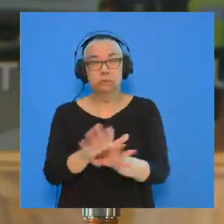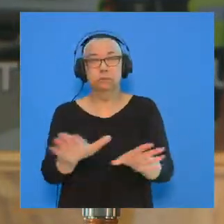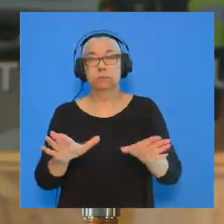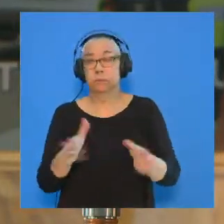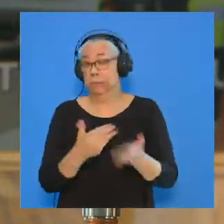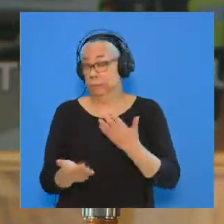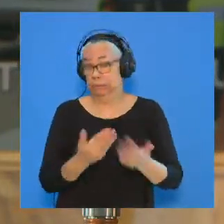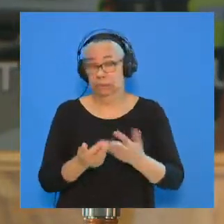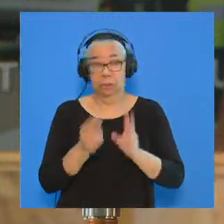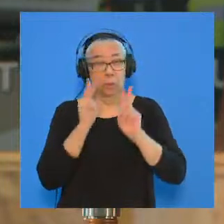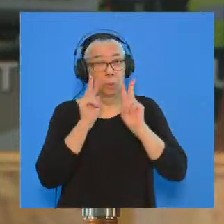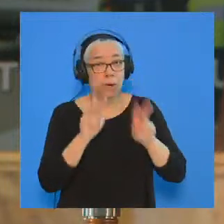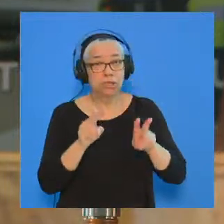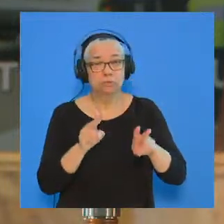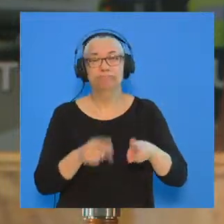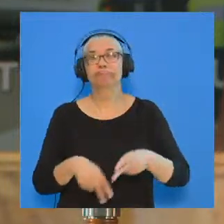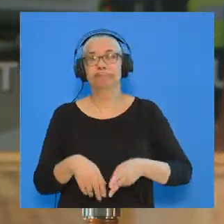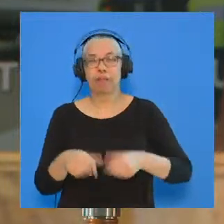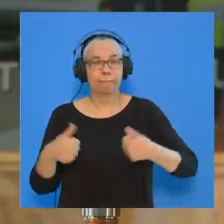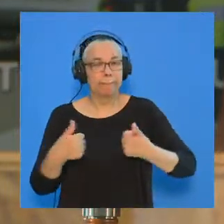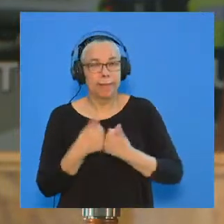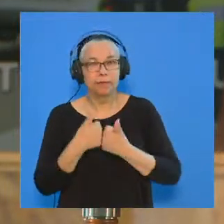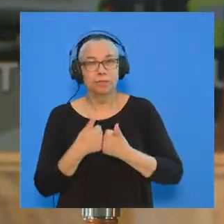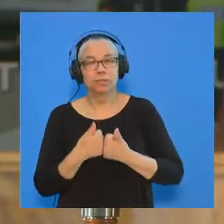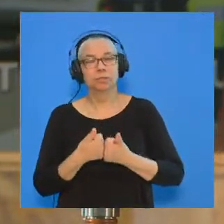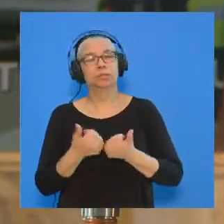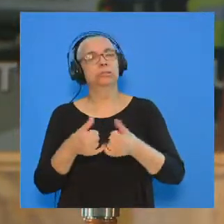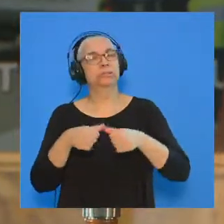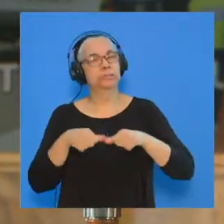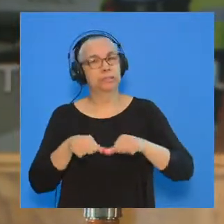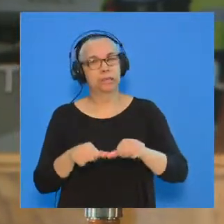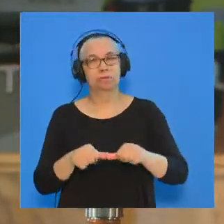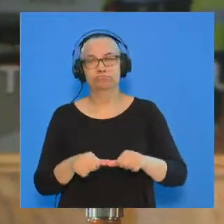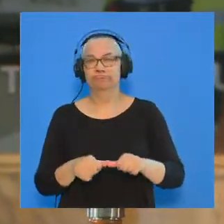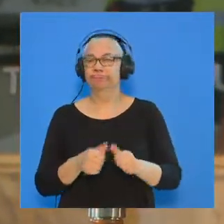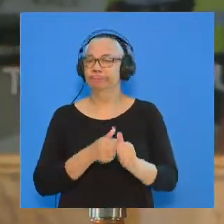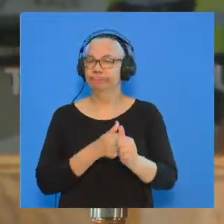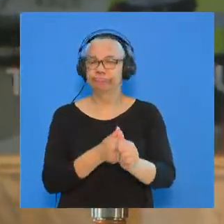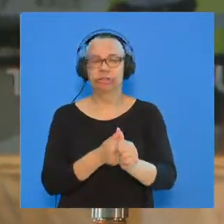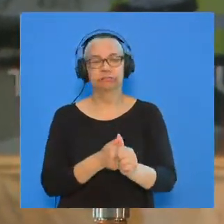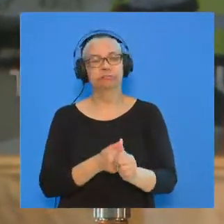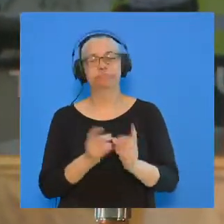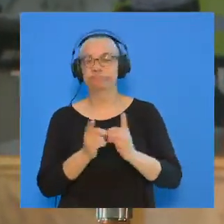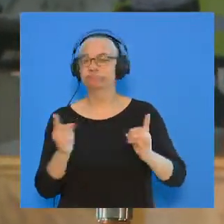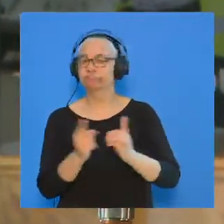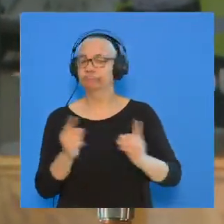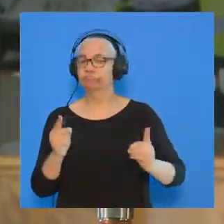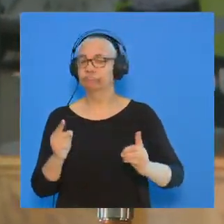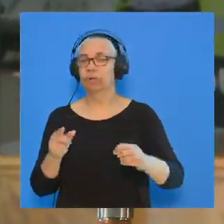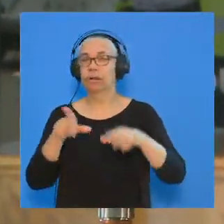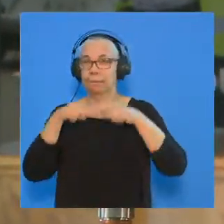watching a football match, we're still encouraging you to operate with physical distancing and to wear the mask.